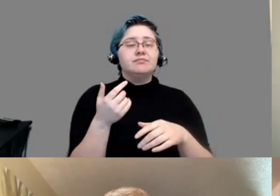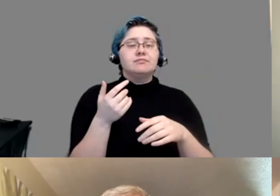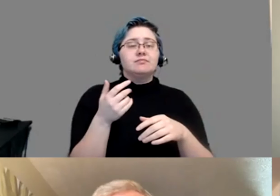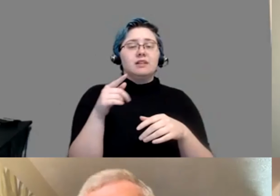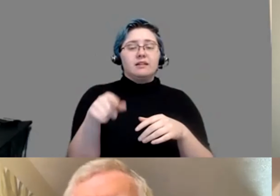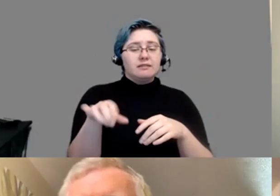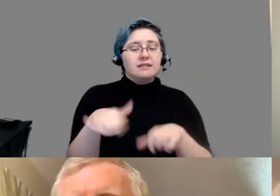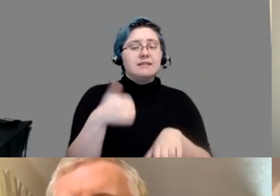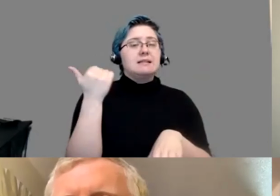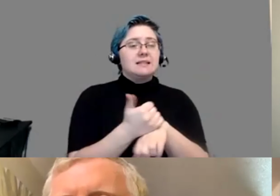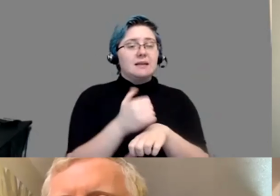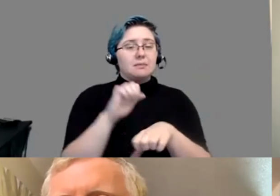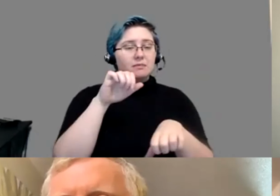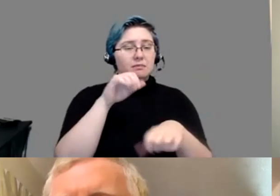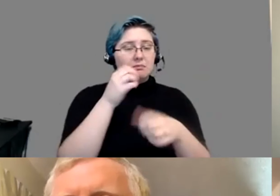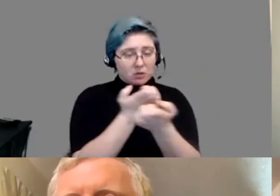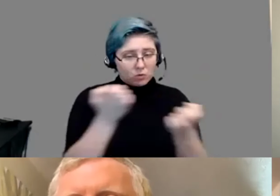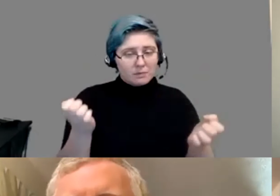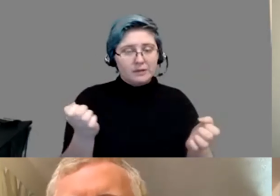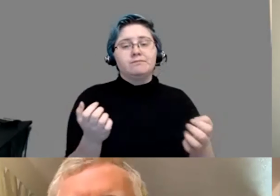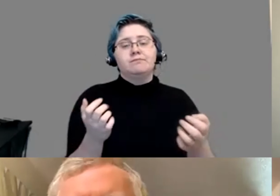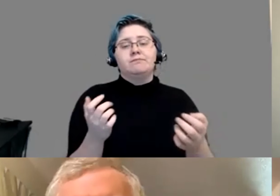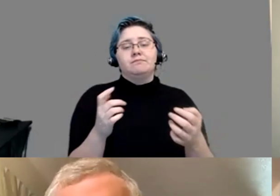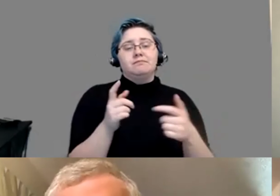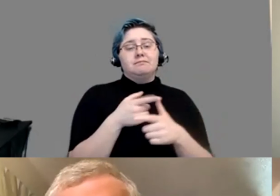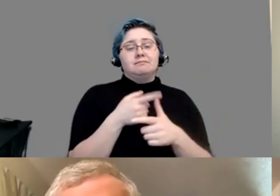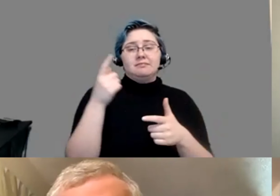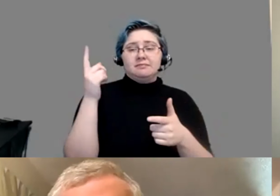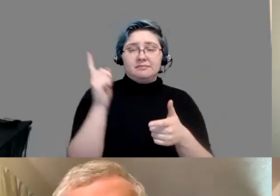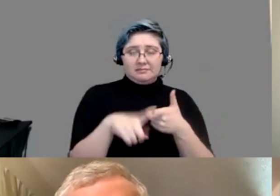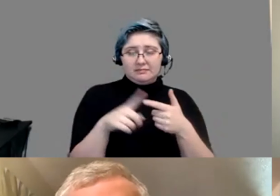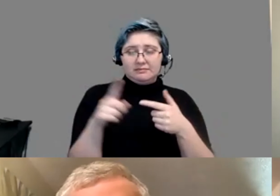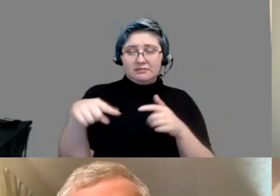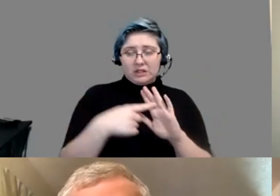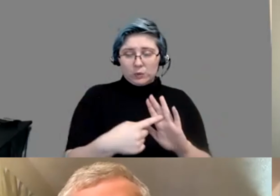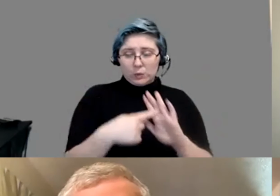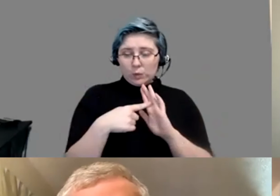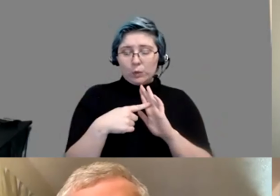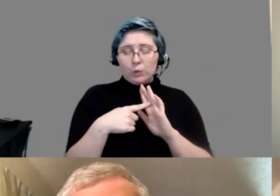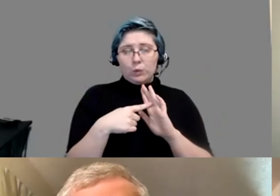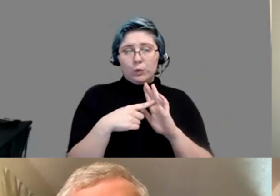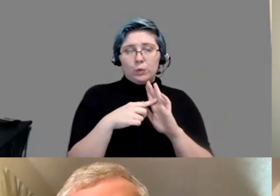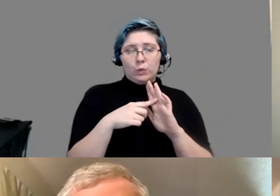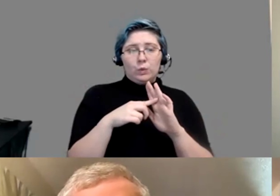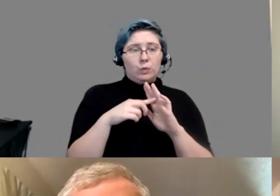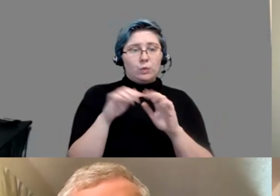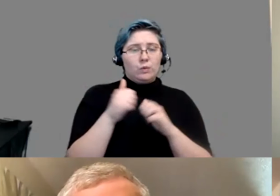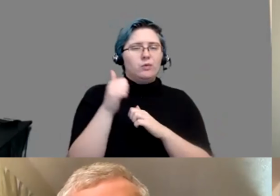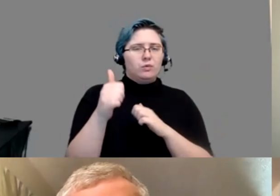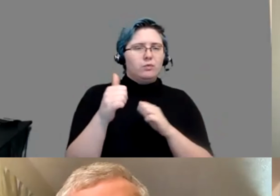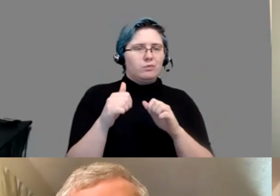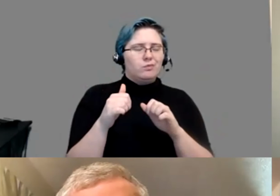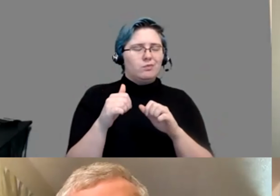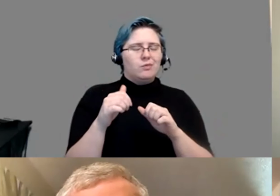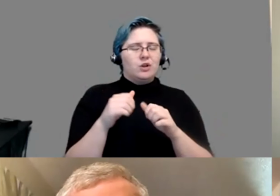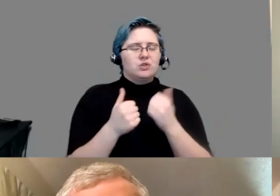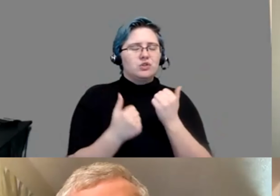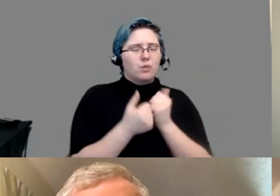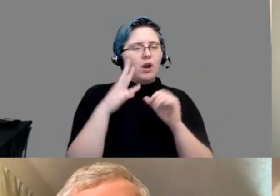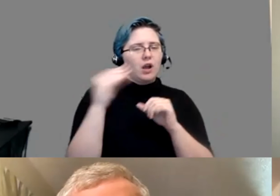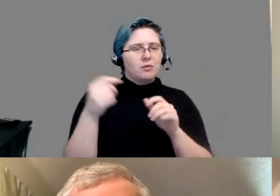the equipment in, and then they show me how the remote support company shows me how